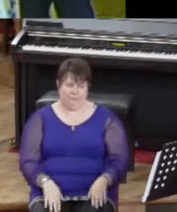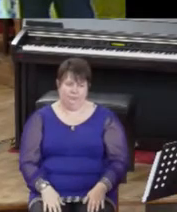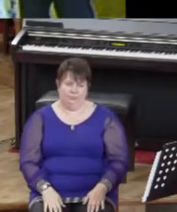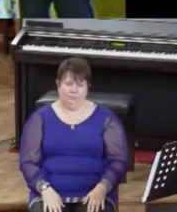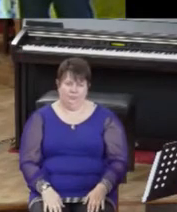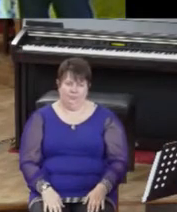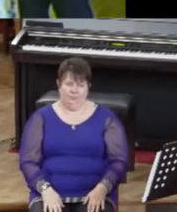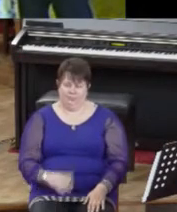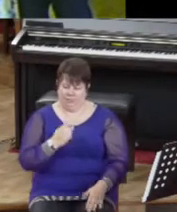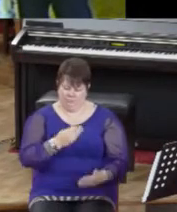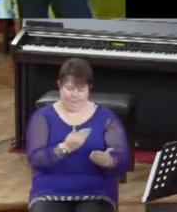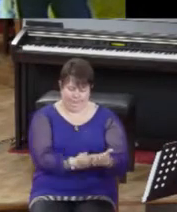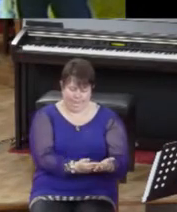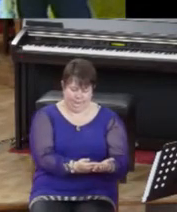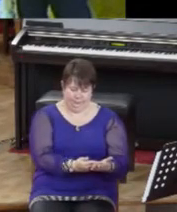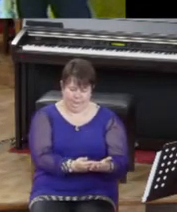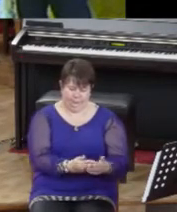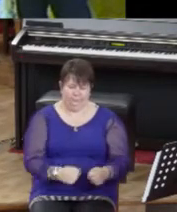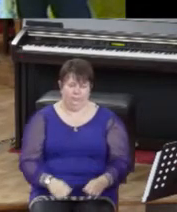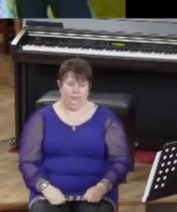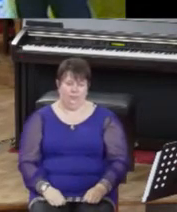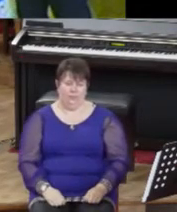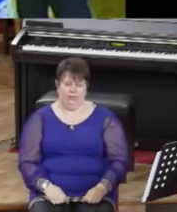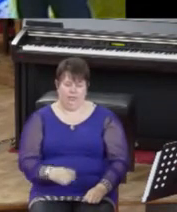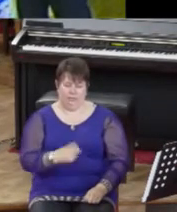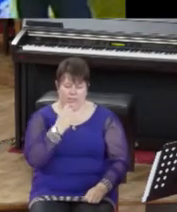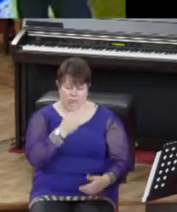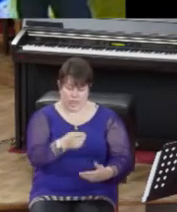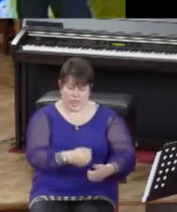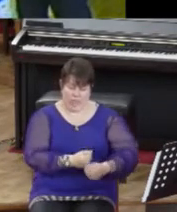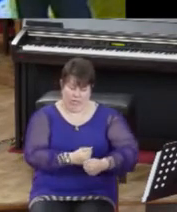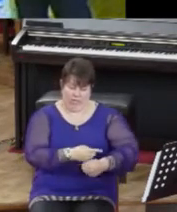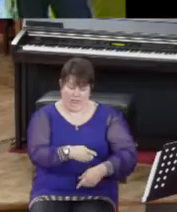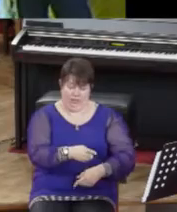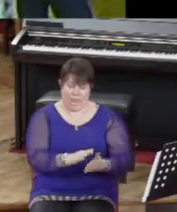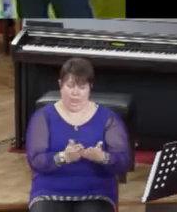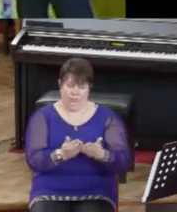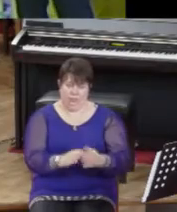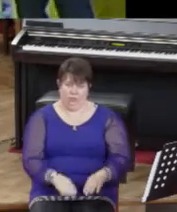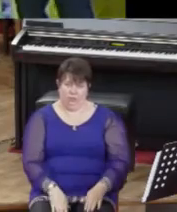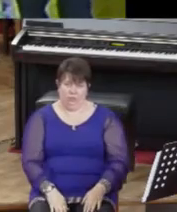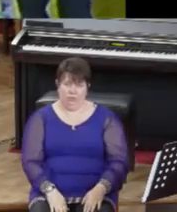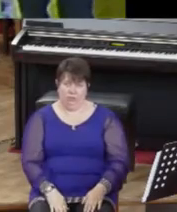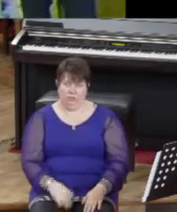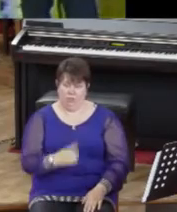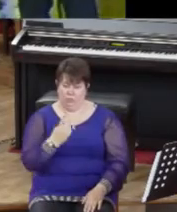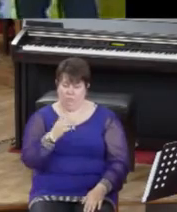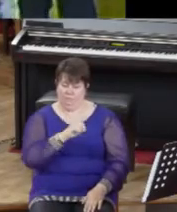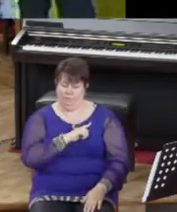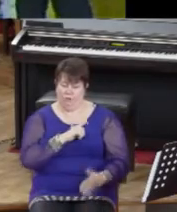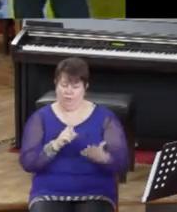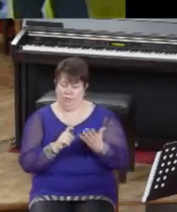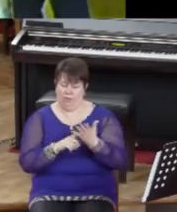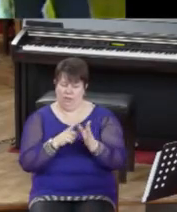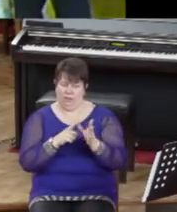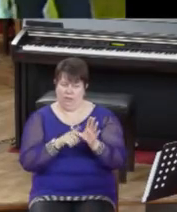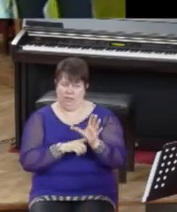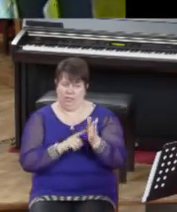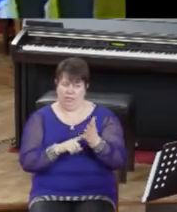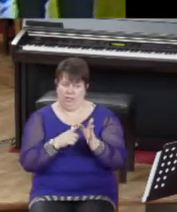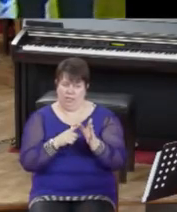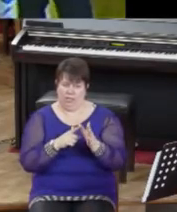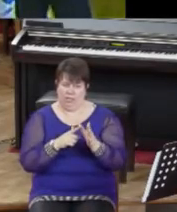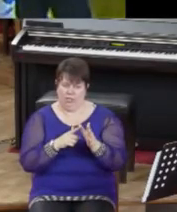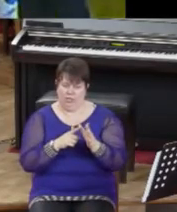I put that there, I'm going to give that to you to carry. Will you carry that? And then we've got one for Layla as well, which